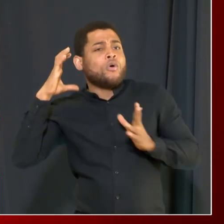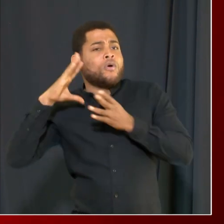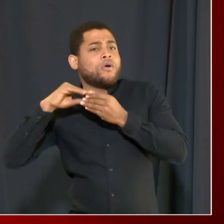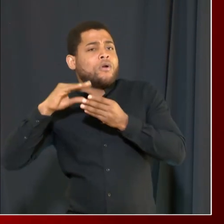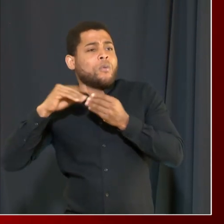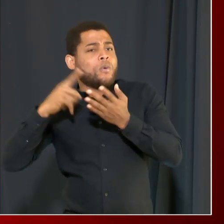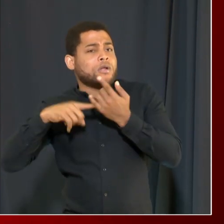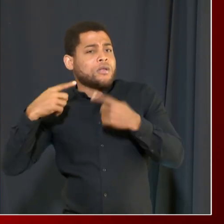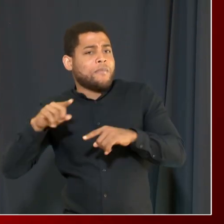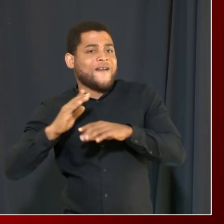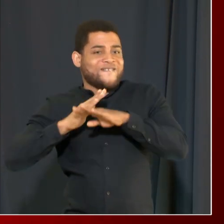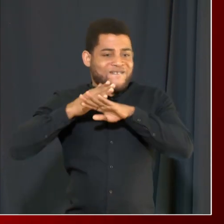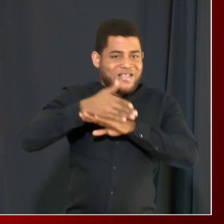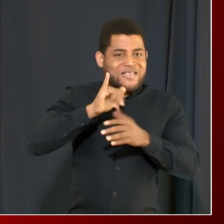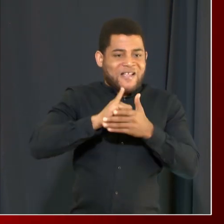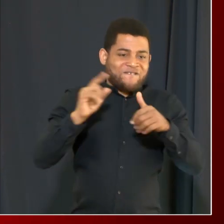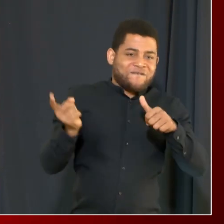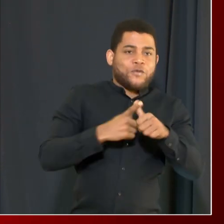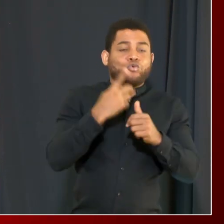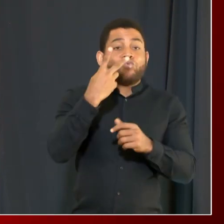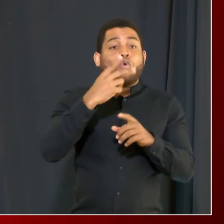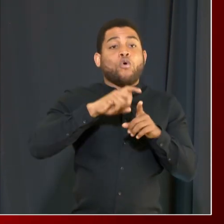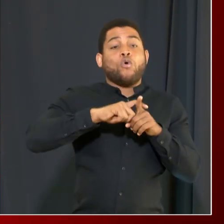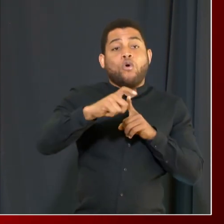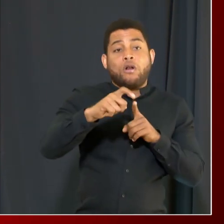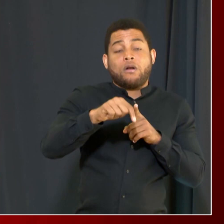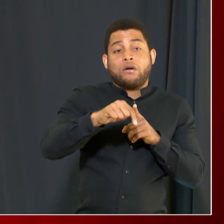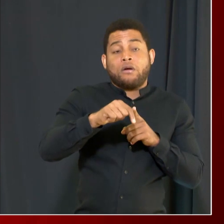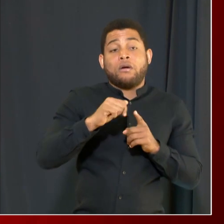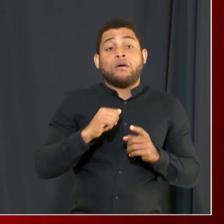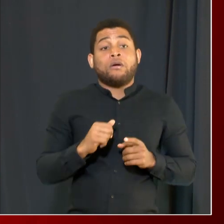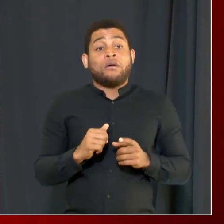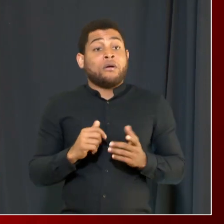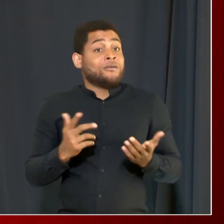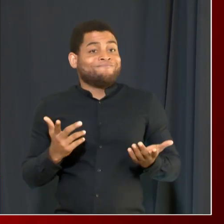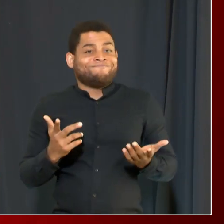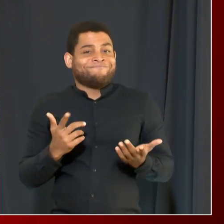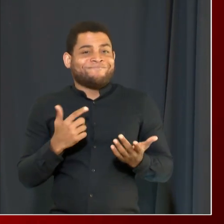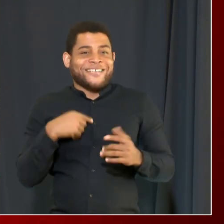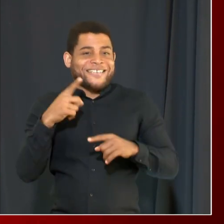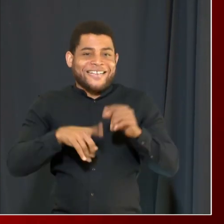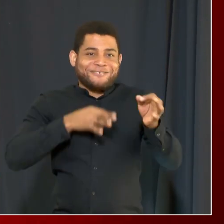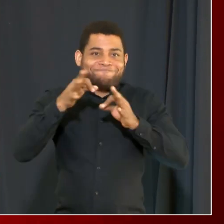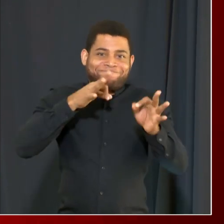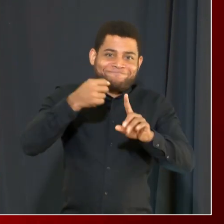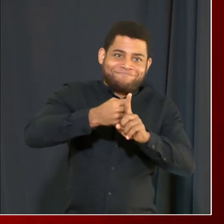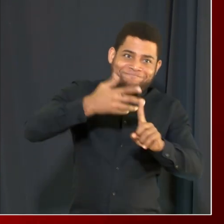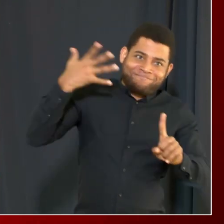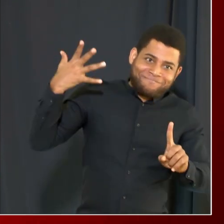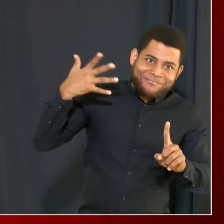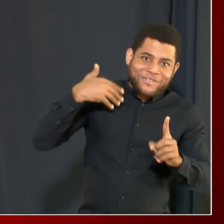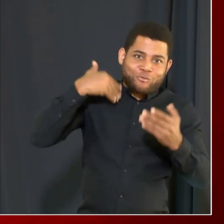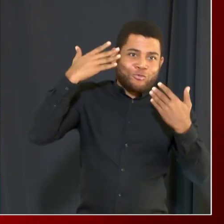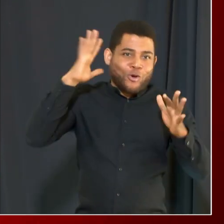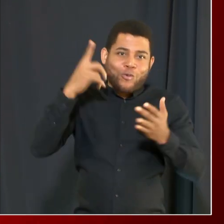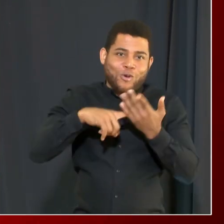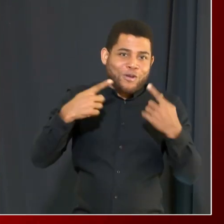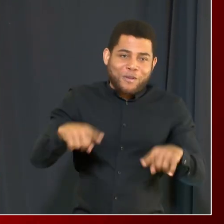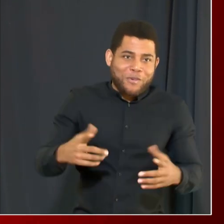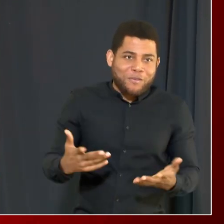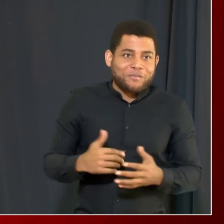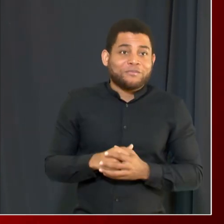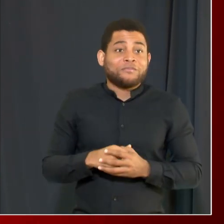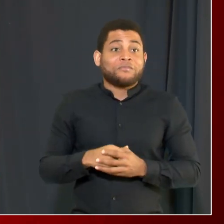two calls. And as I stand here, I don't yet know what happened after those first two calls. And so do you know the time that